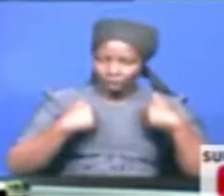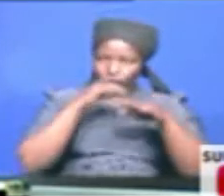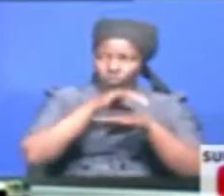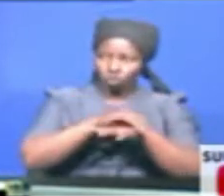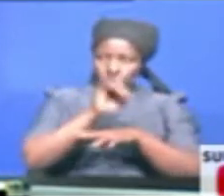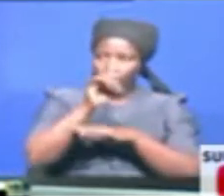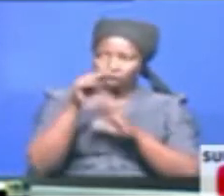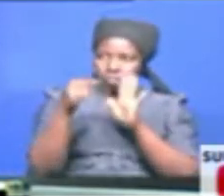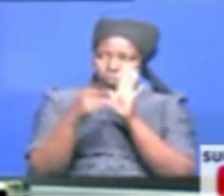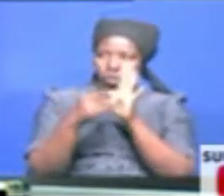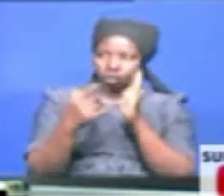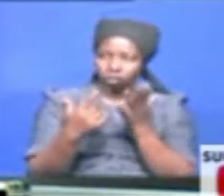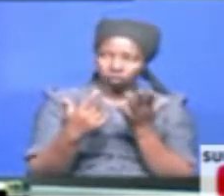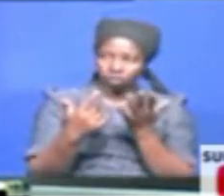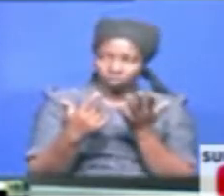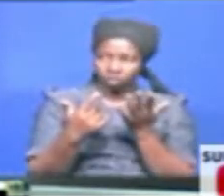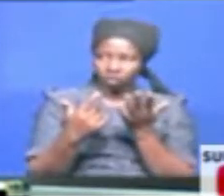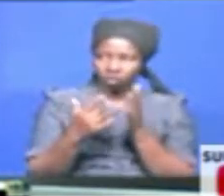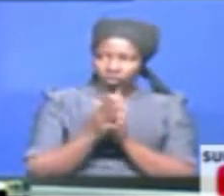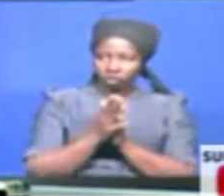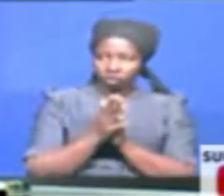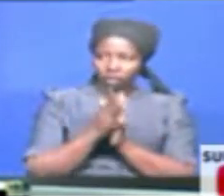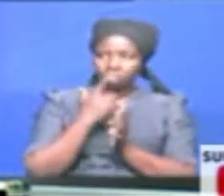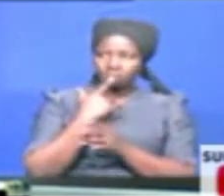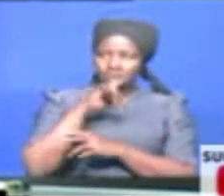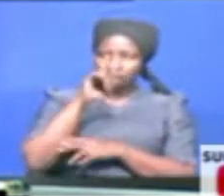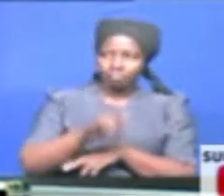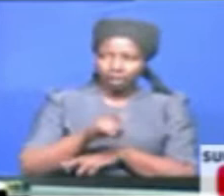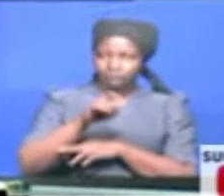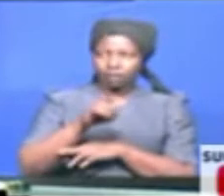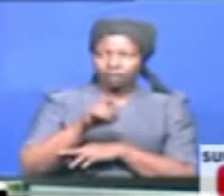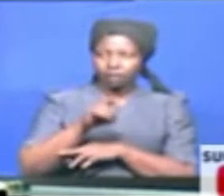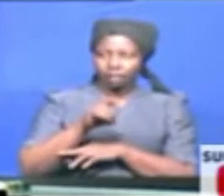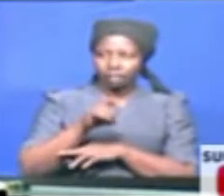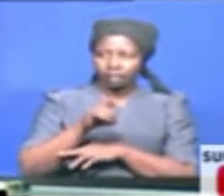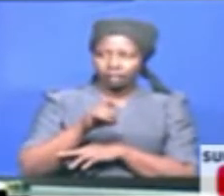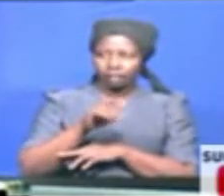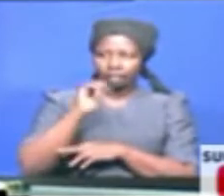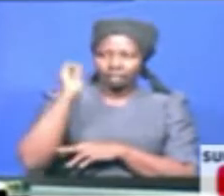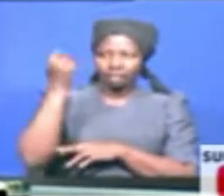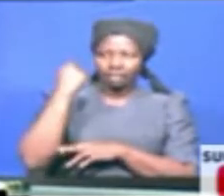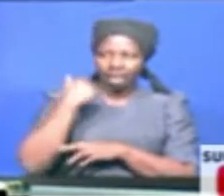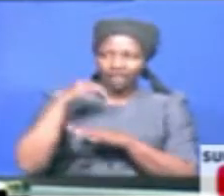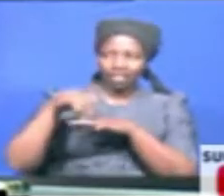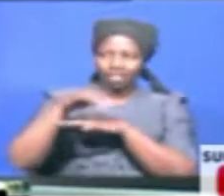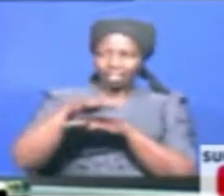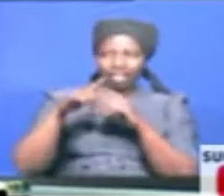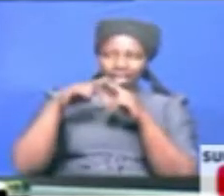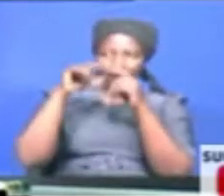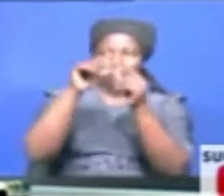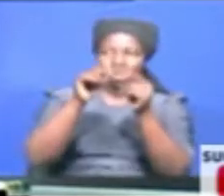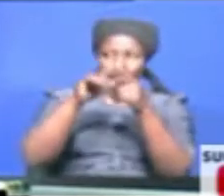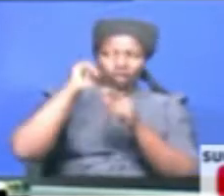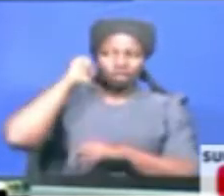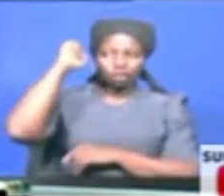mind. Okay, I have to go Kenya. Why? Kenya has sent the message to the political